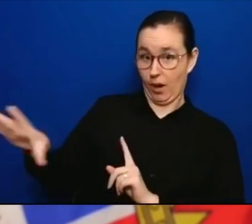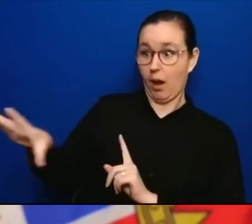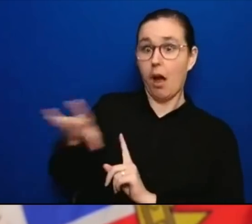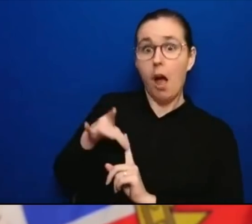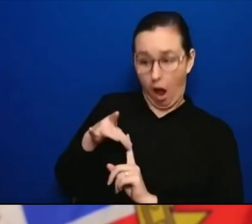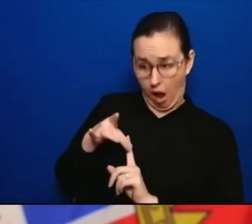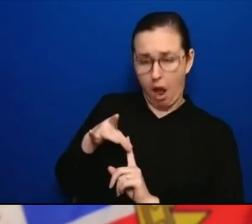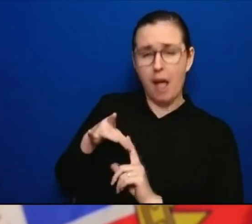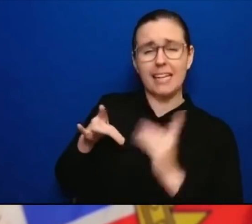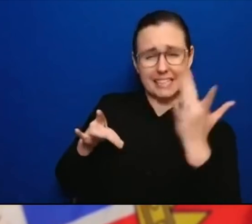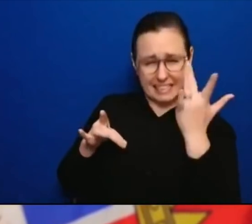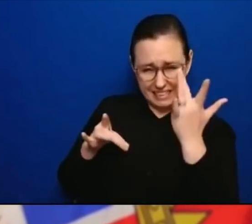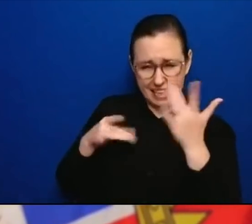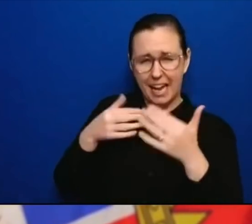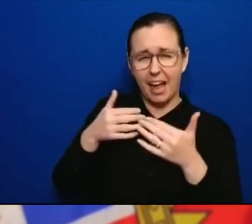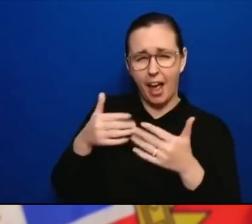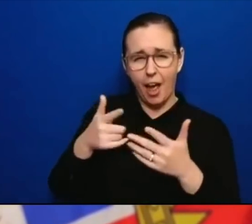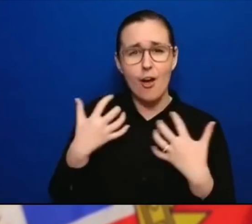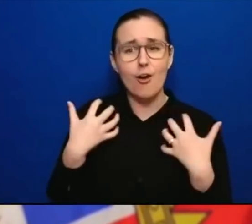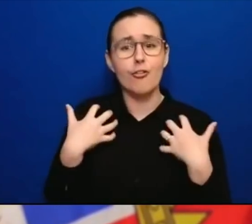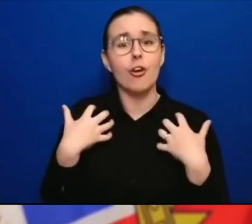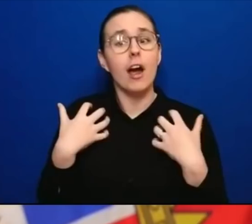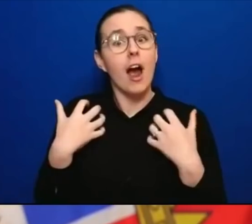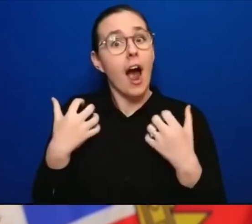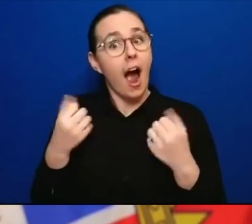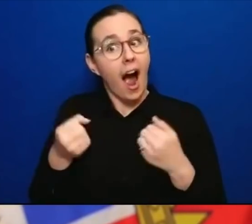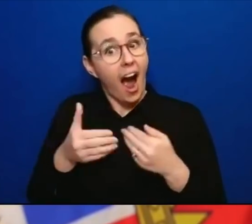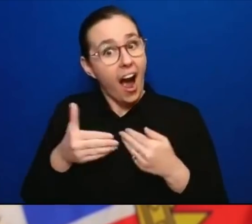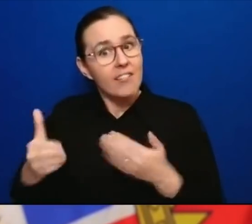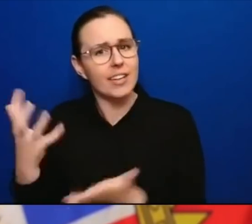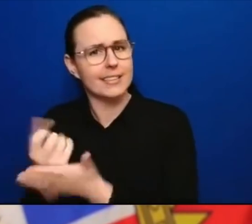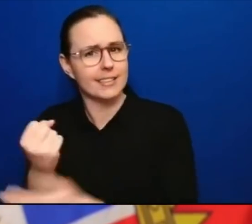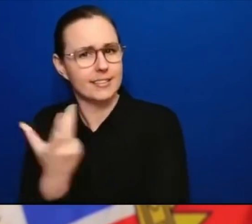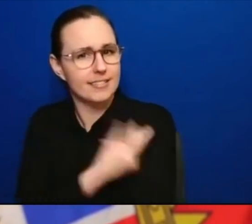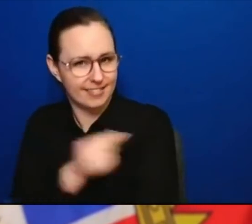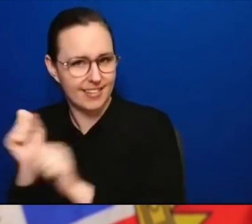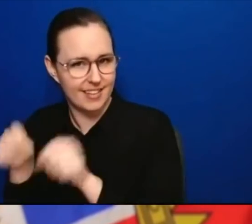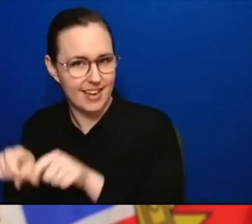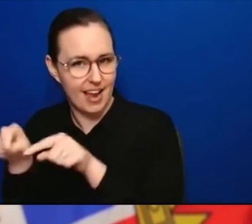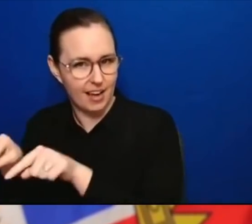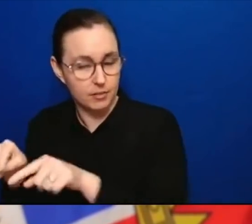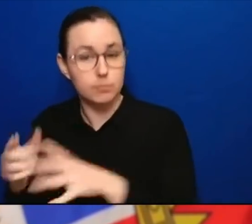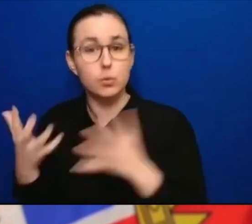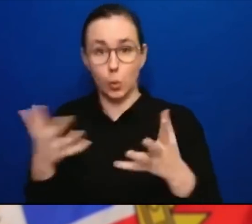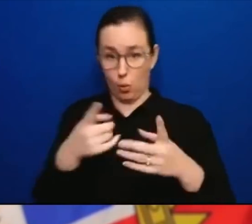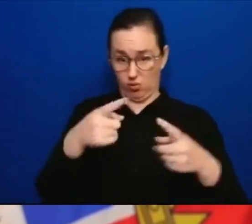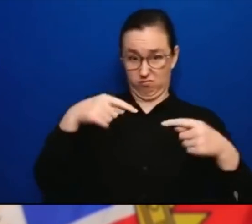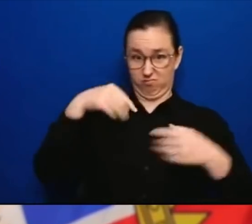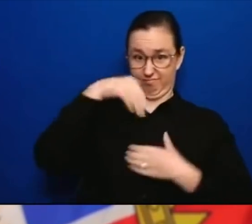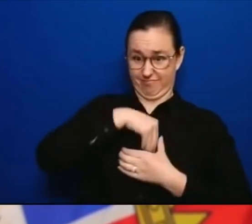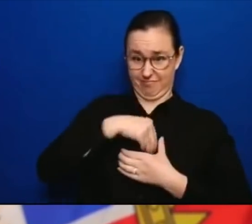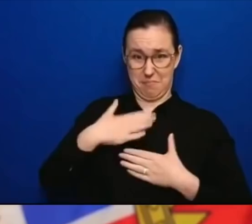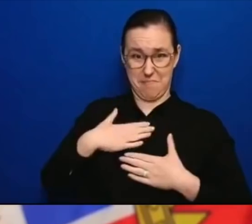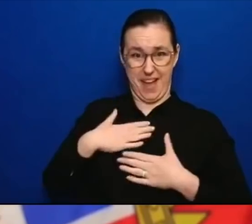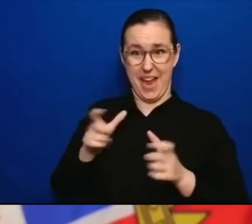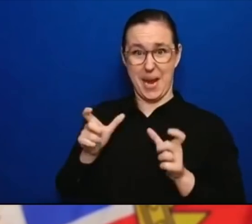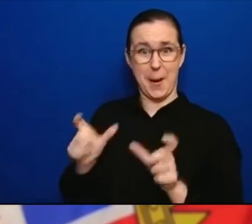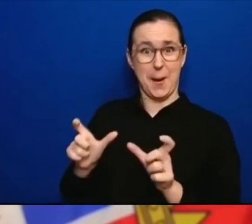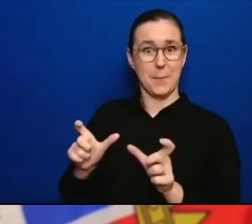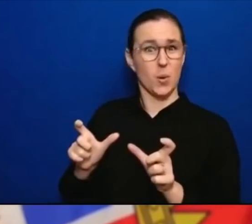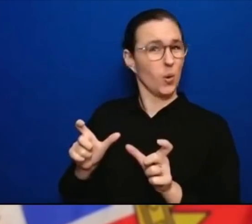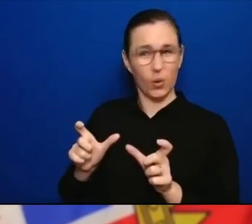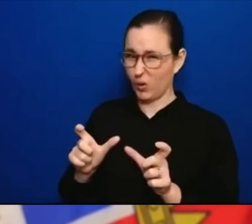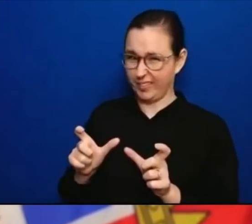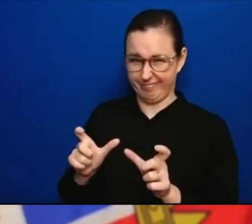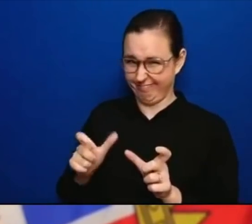others, that you can receive your vaccine anytime after that. If you are somebody who's immune compromised or has risk factors for